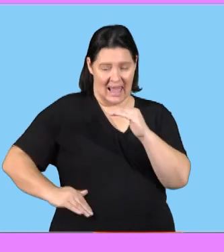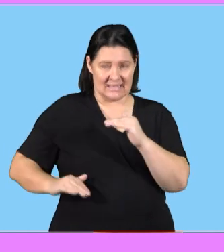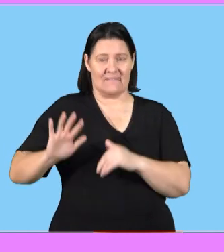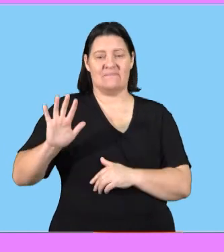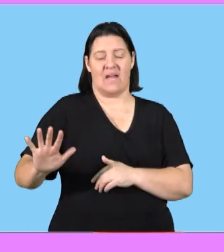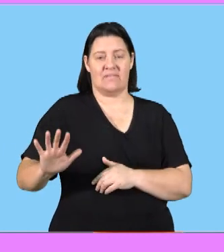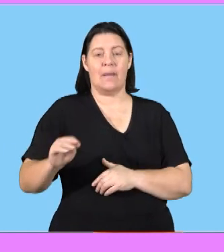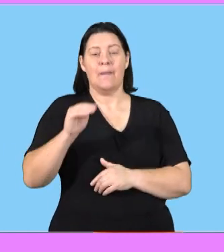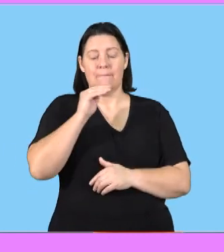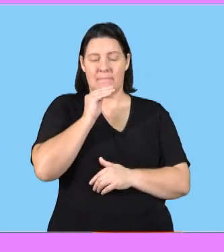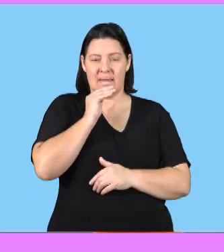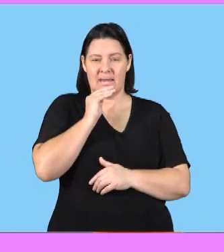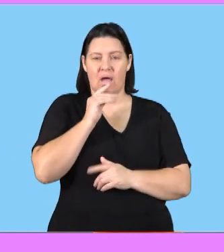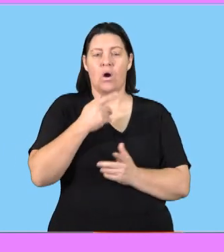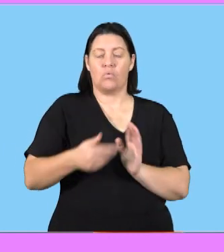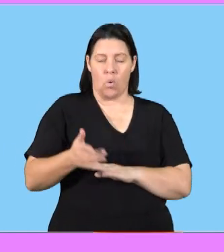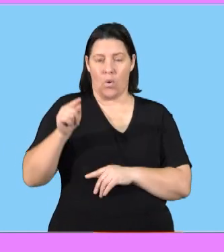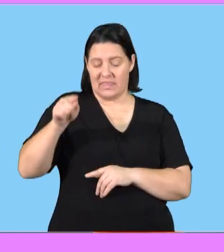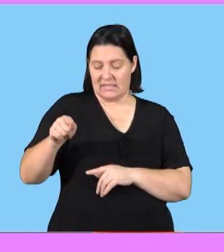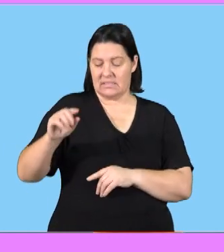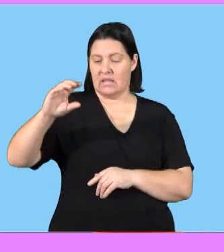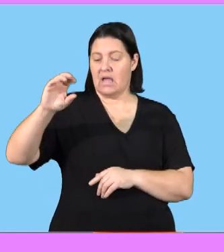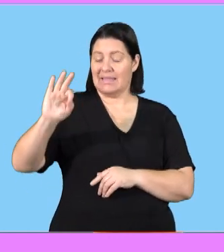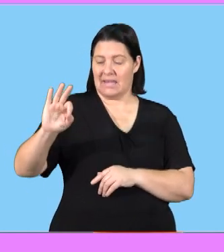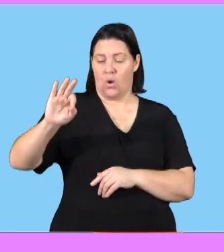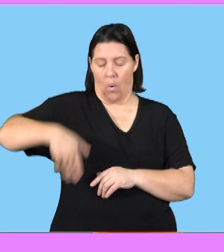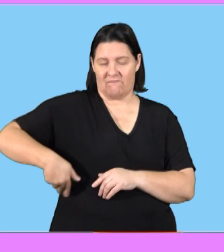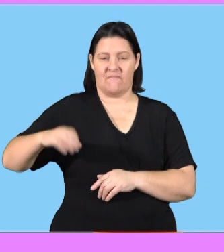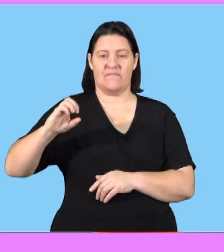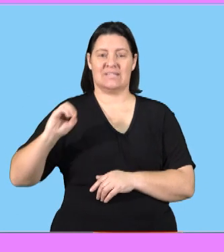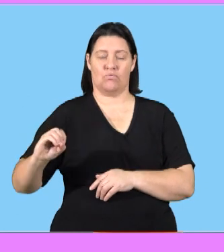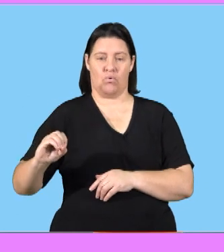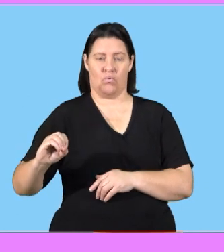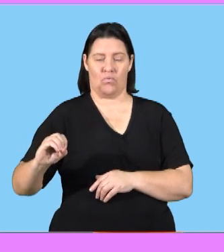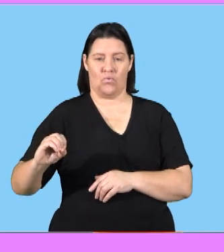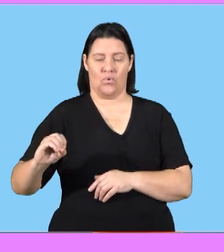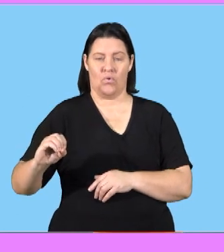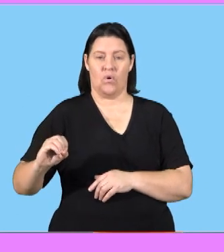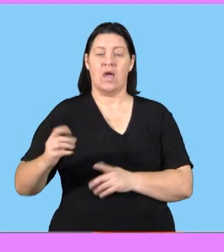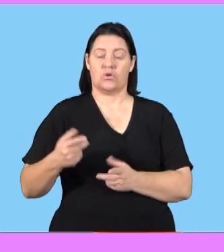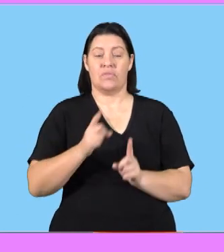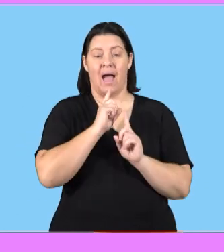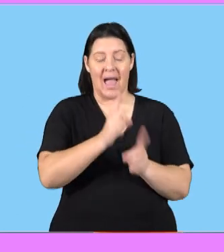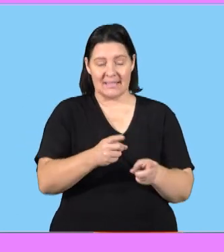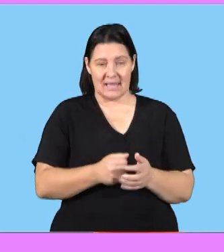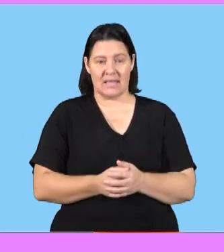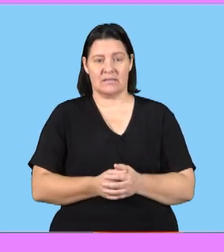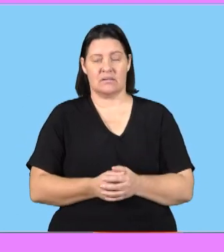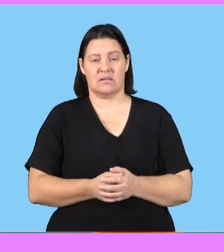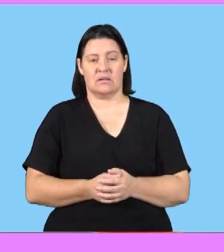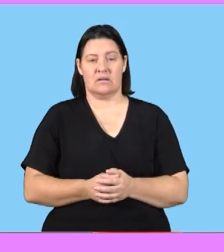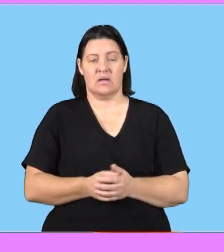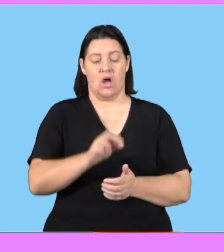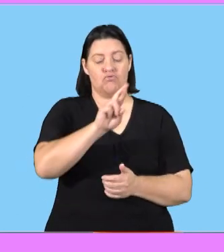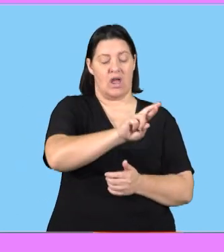less than 5, then we are going to eliminate this 3. And then the answer that we are going to have then